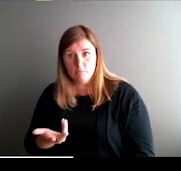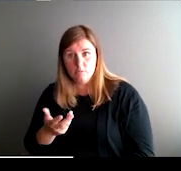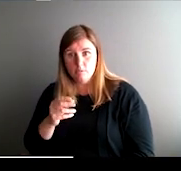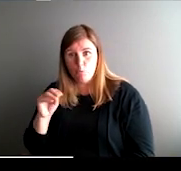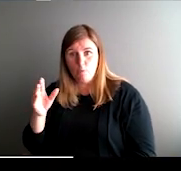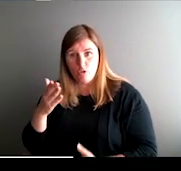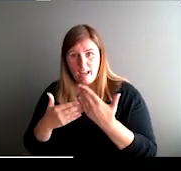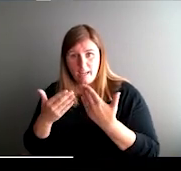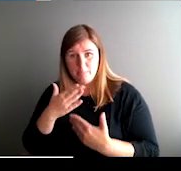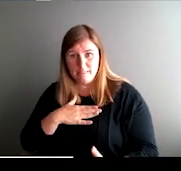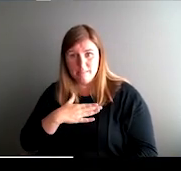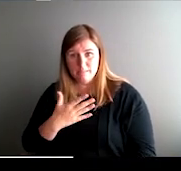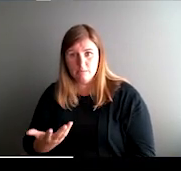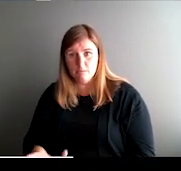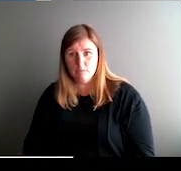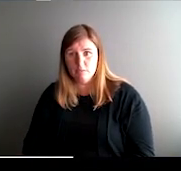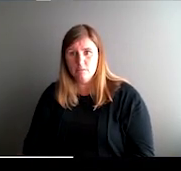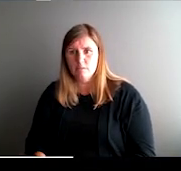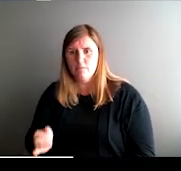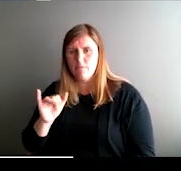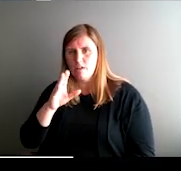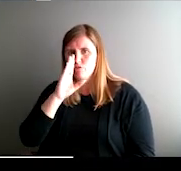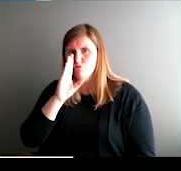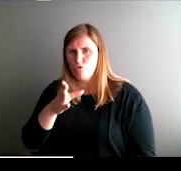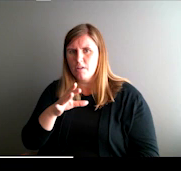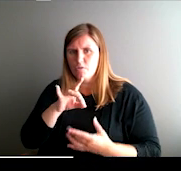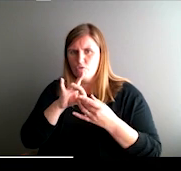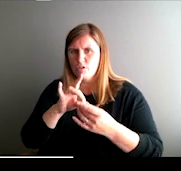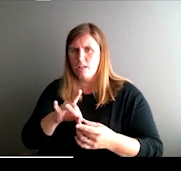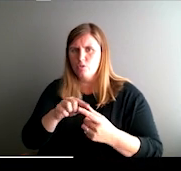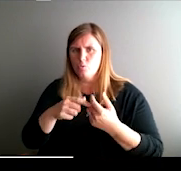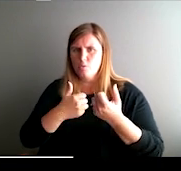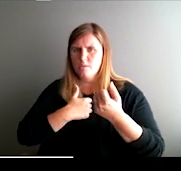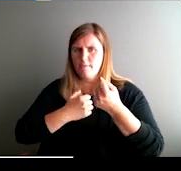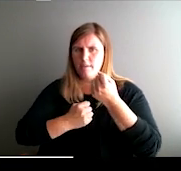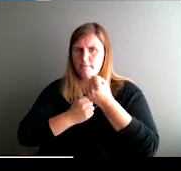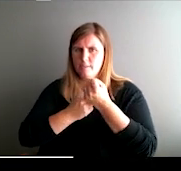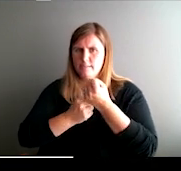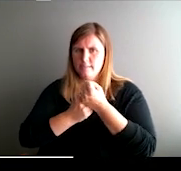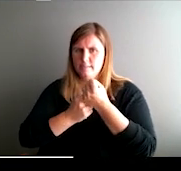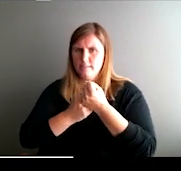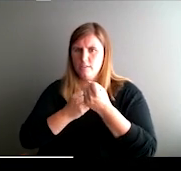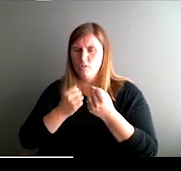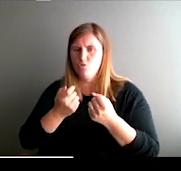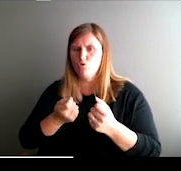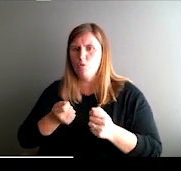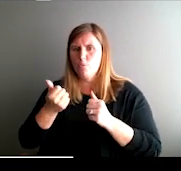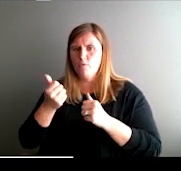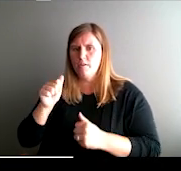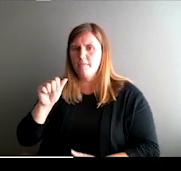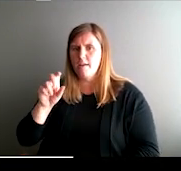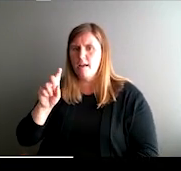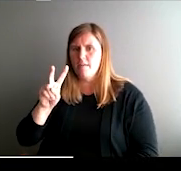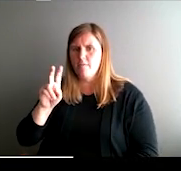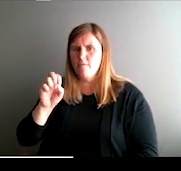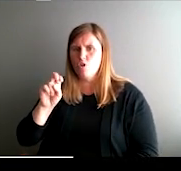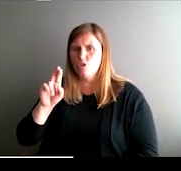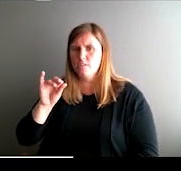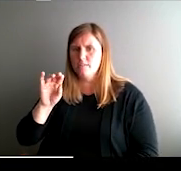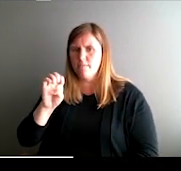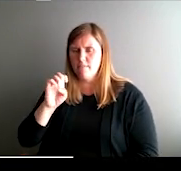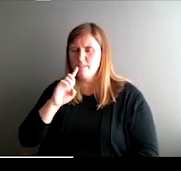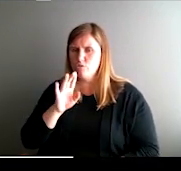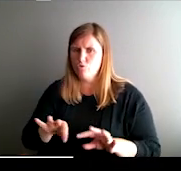along those lines. This directly relates to self-advocacy. Removal of aversive is a critical skill,